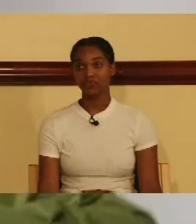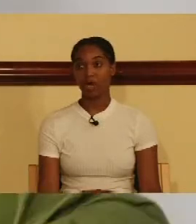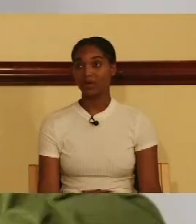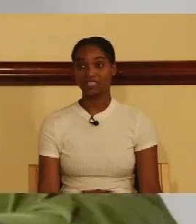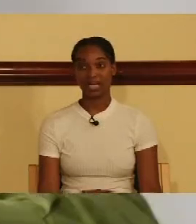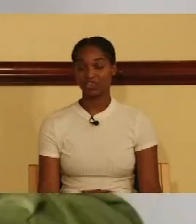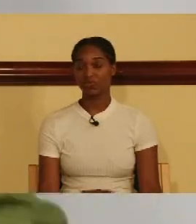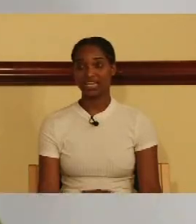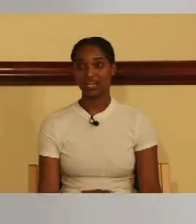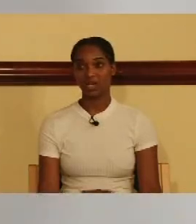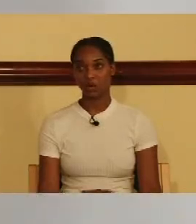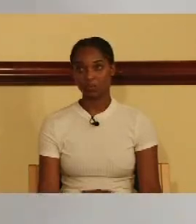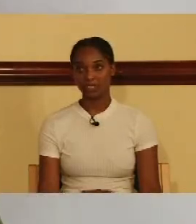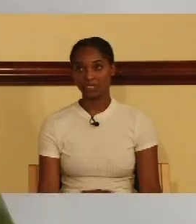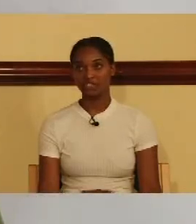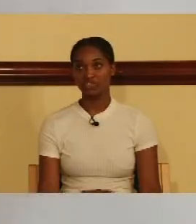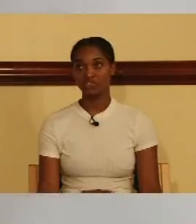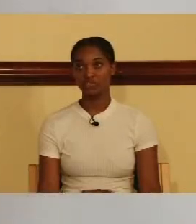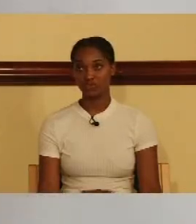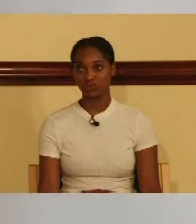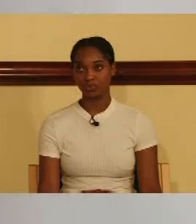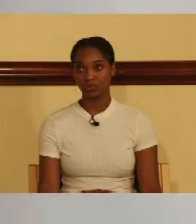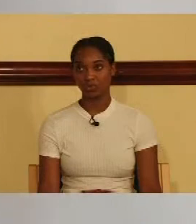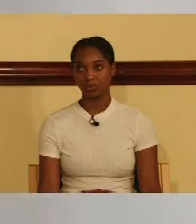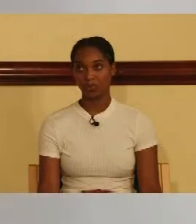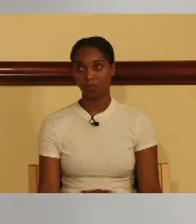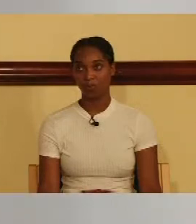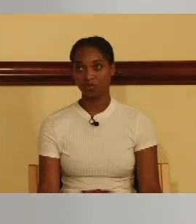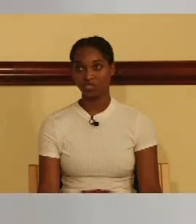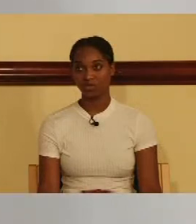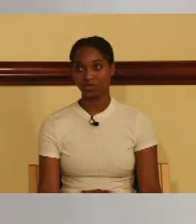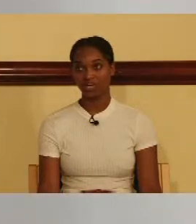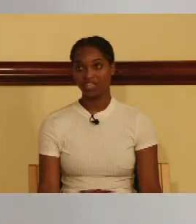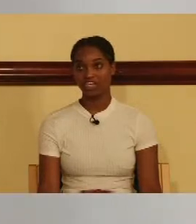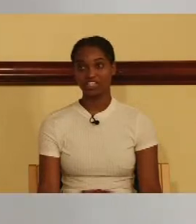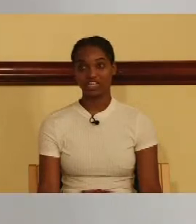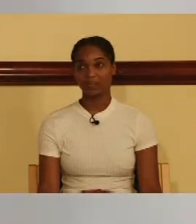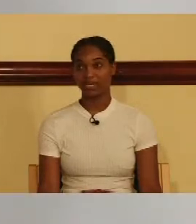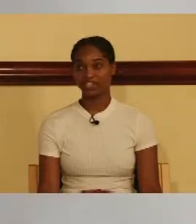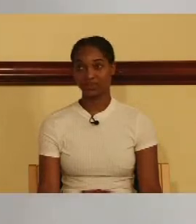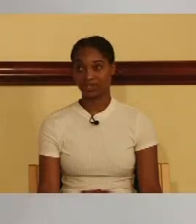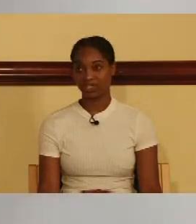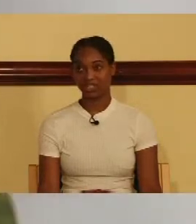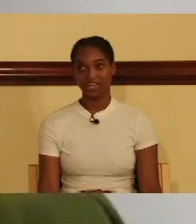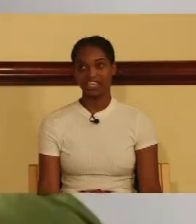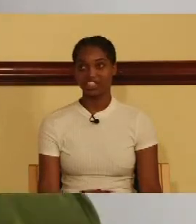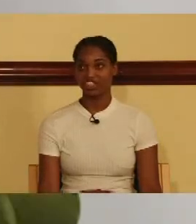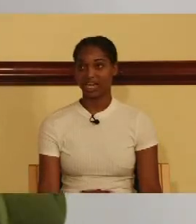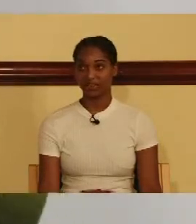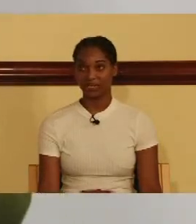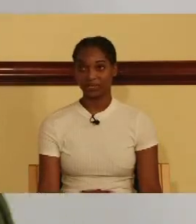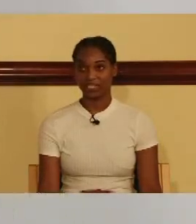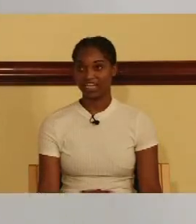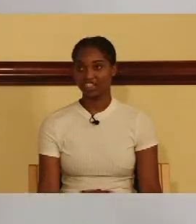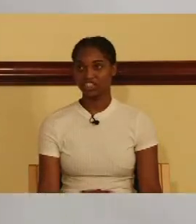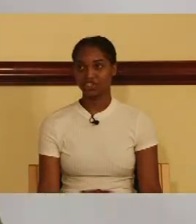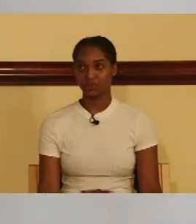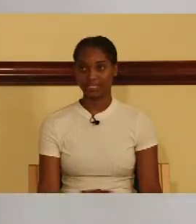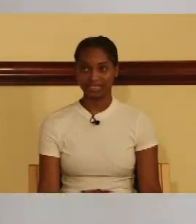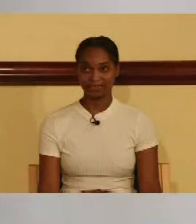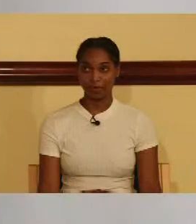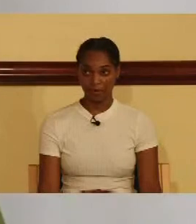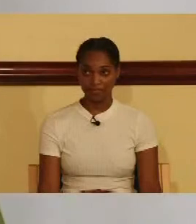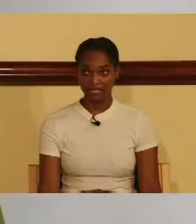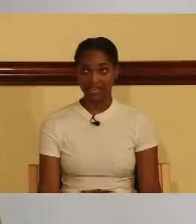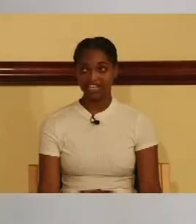you don't allow me to do, you're just on my shoulder, you're just shadowing me, and you're just doing